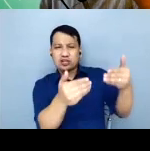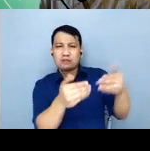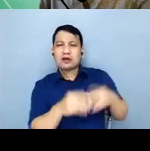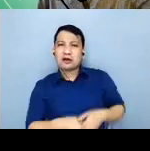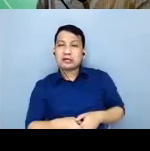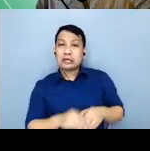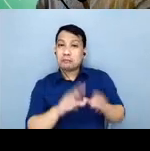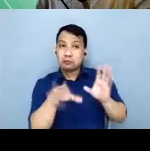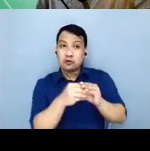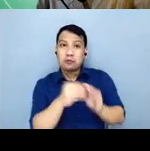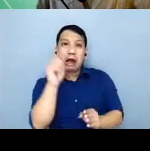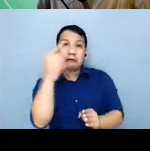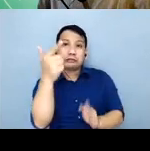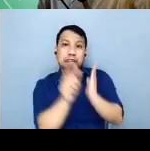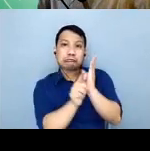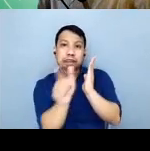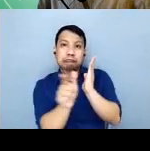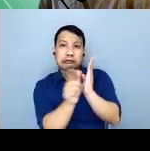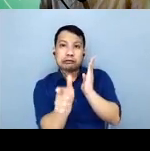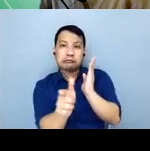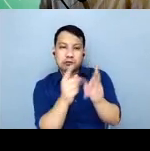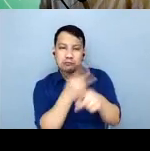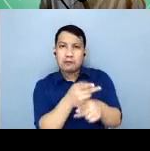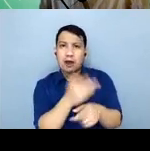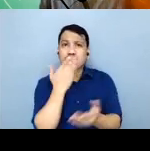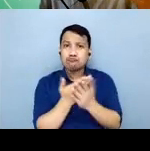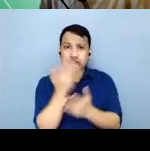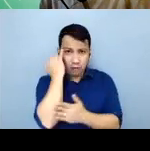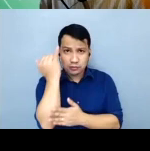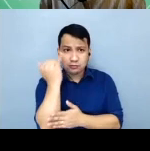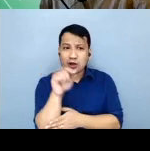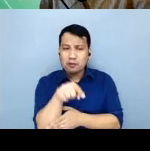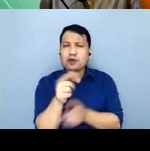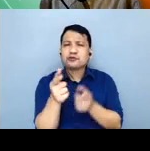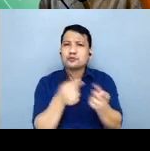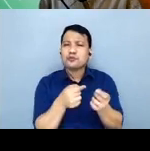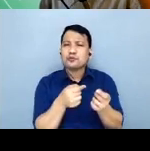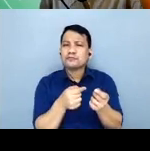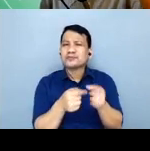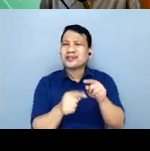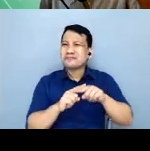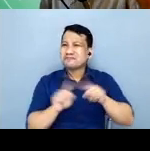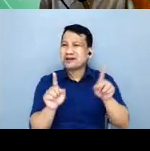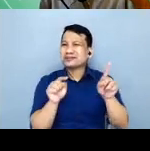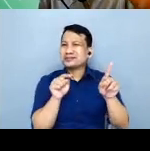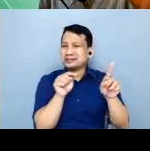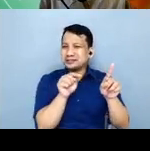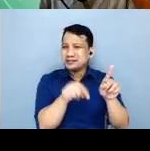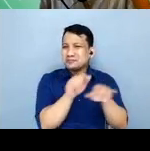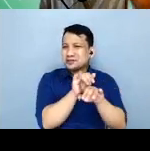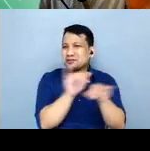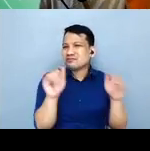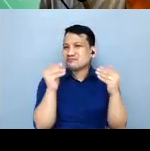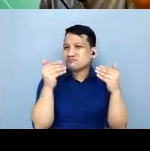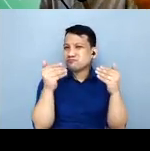put a green leaf on our product. It's a good idea, and they do it. But because they looked at sustainability